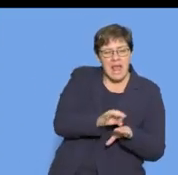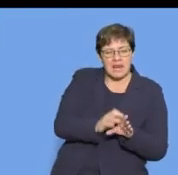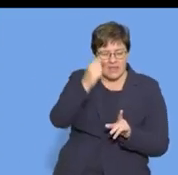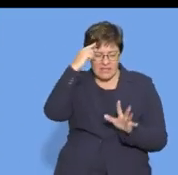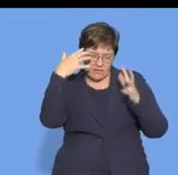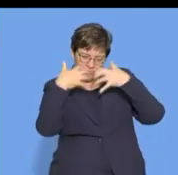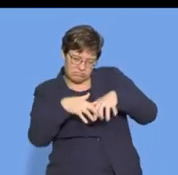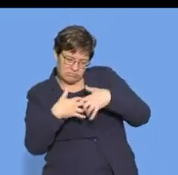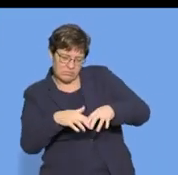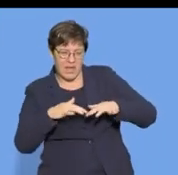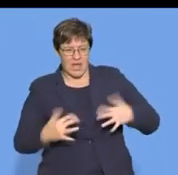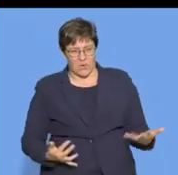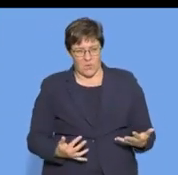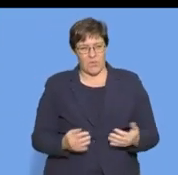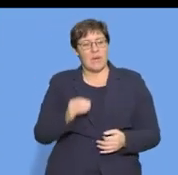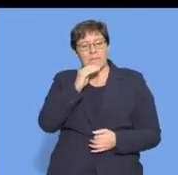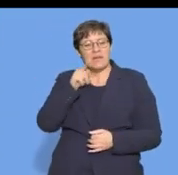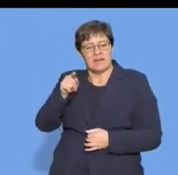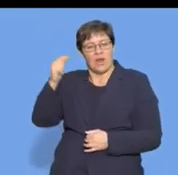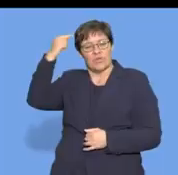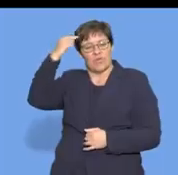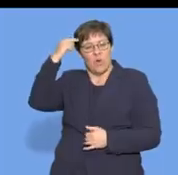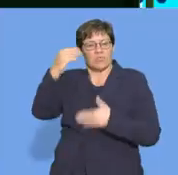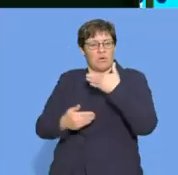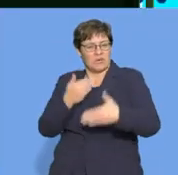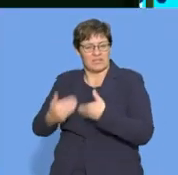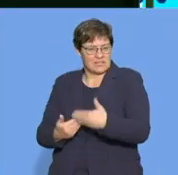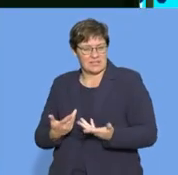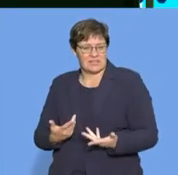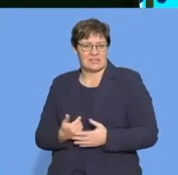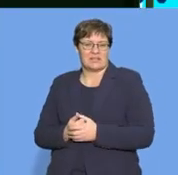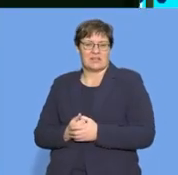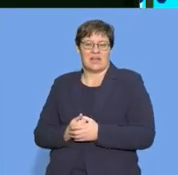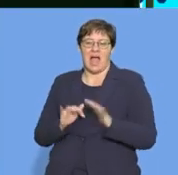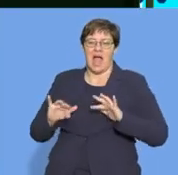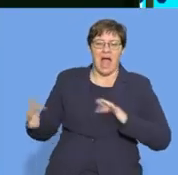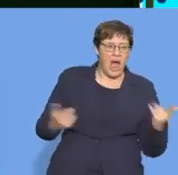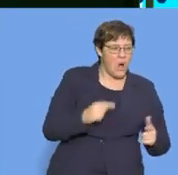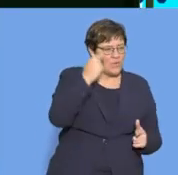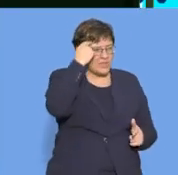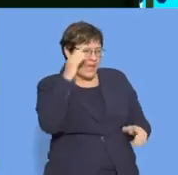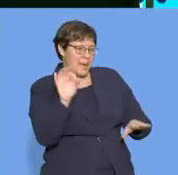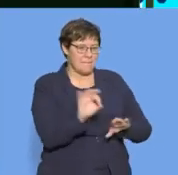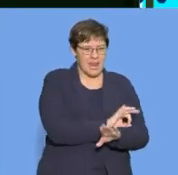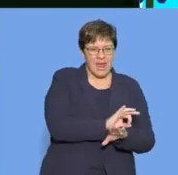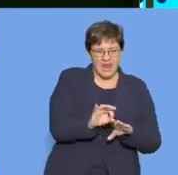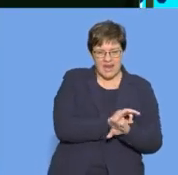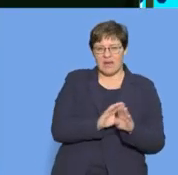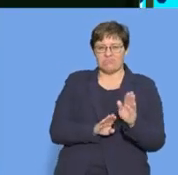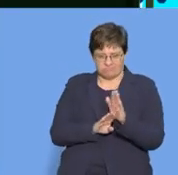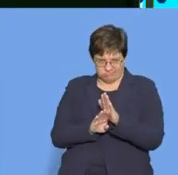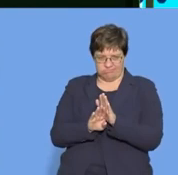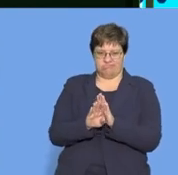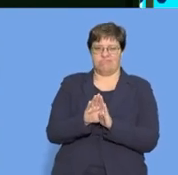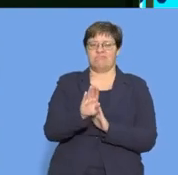and thought. So it means that humans, their thought processing and the way they were thinking and